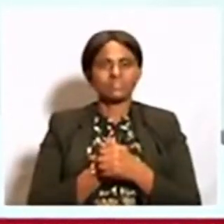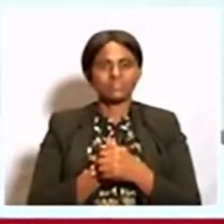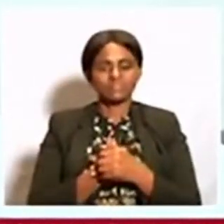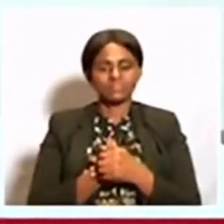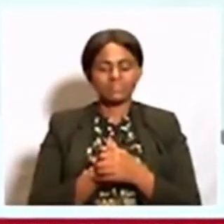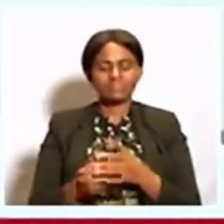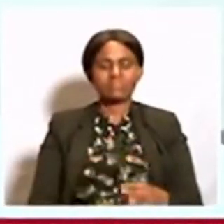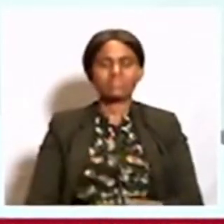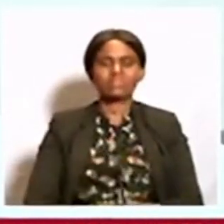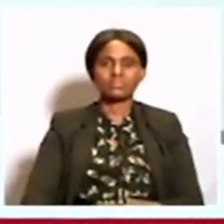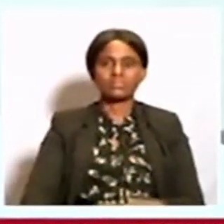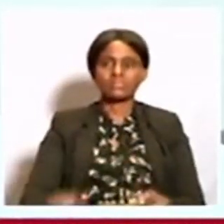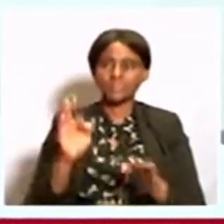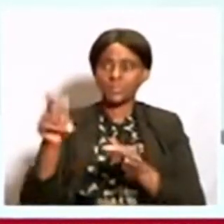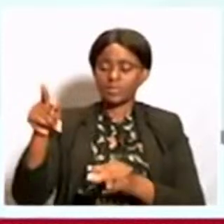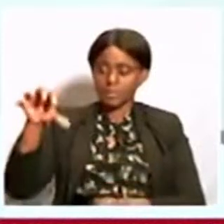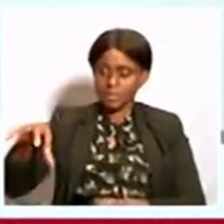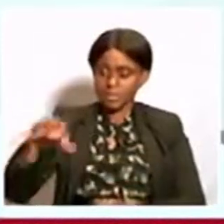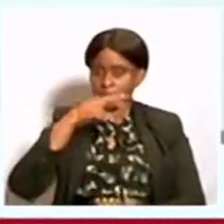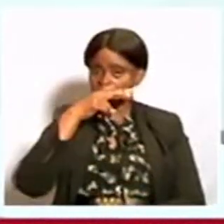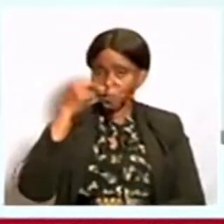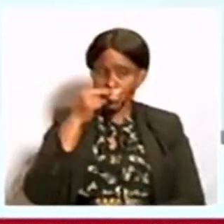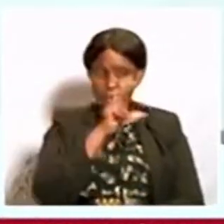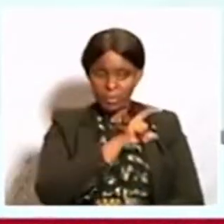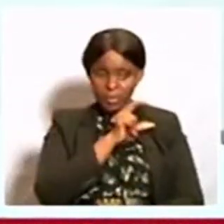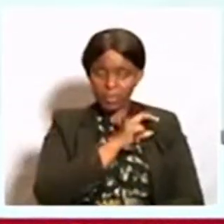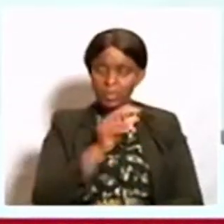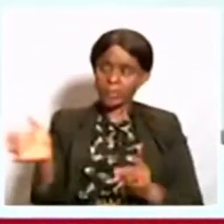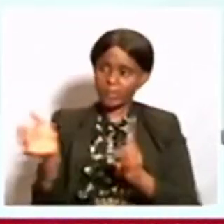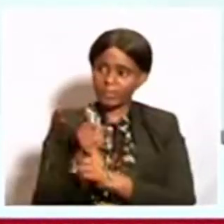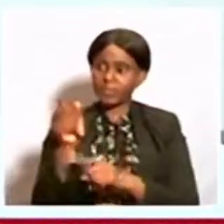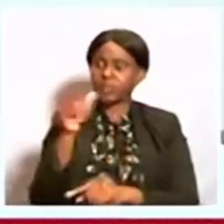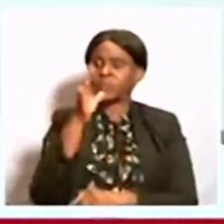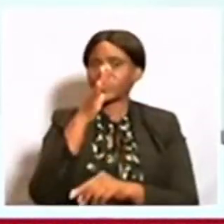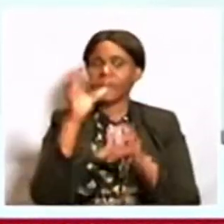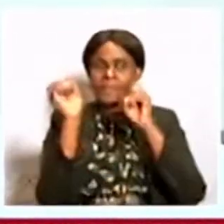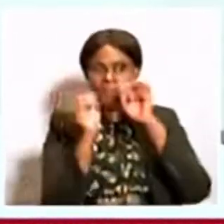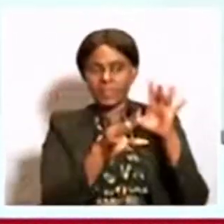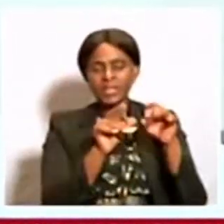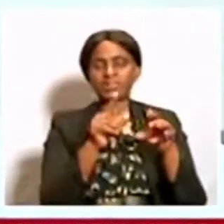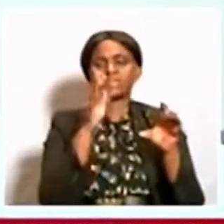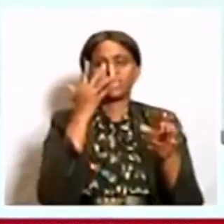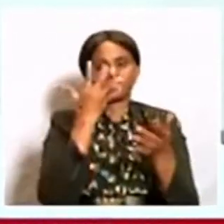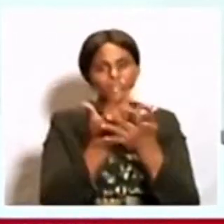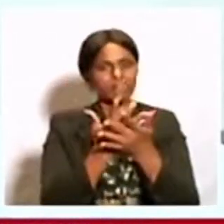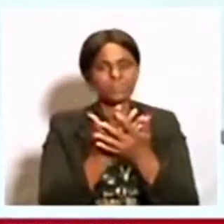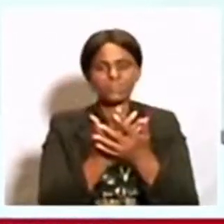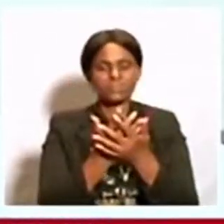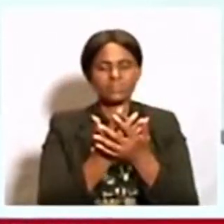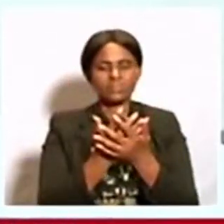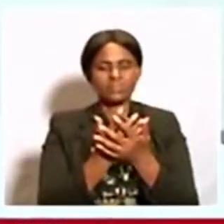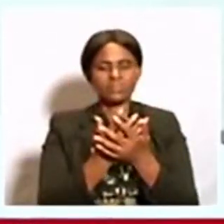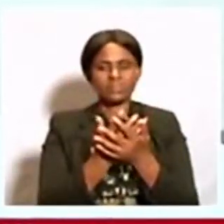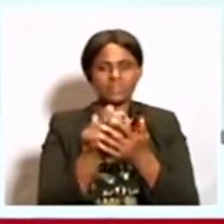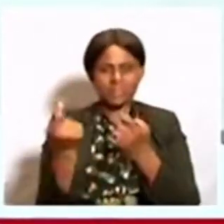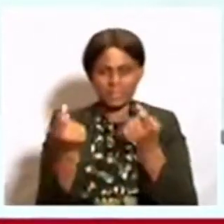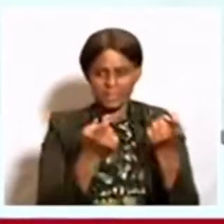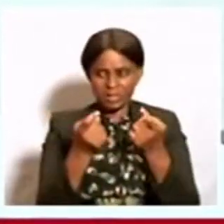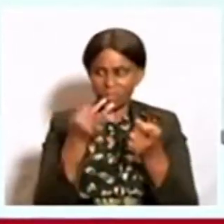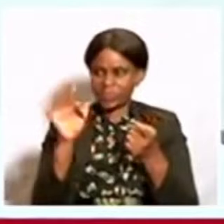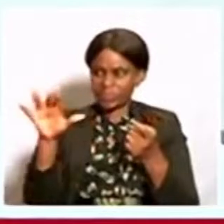There is no way, if your child is stealing, the police will always want to arrest you and put you in custody for the sins of your